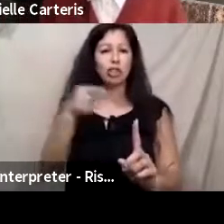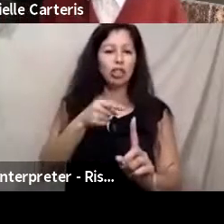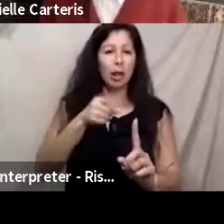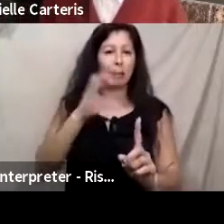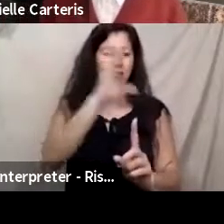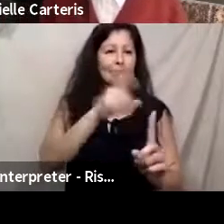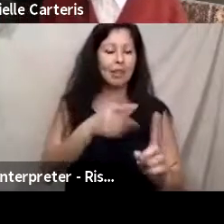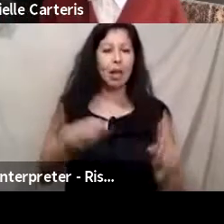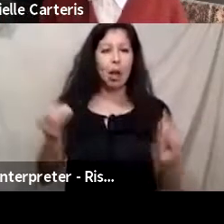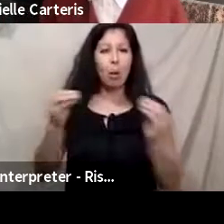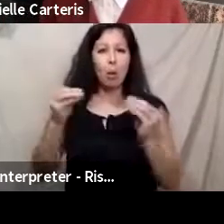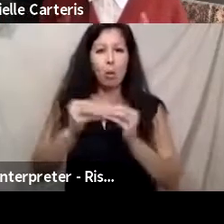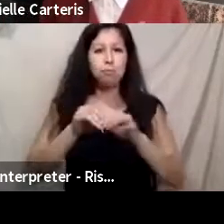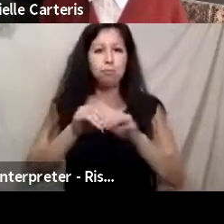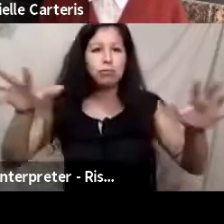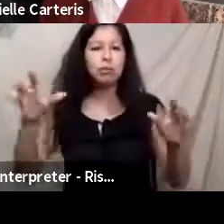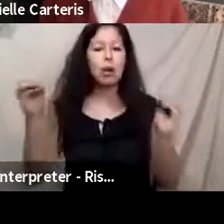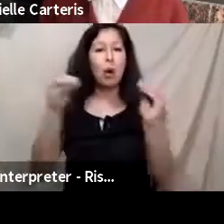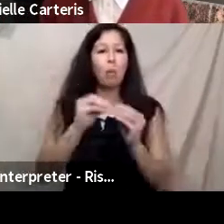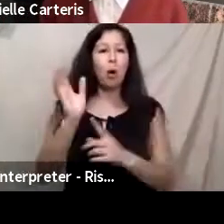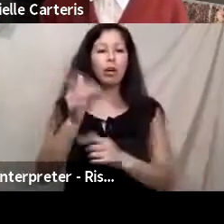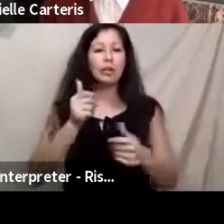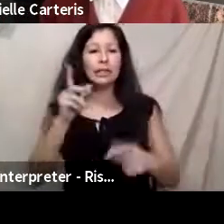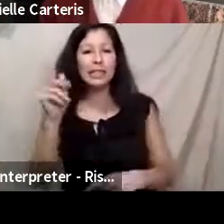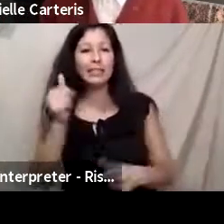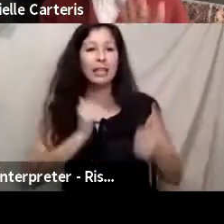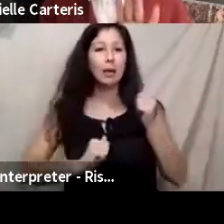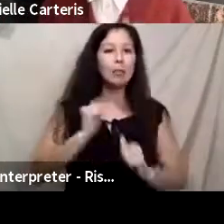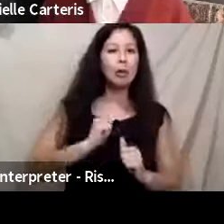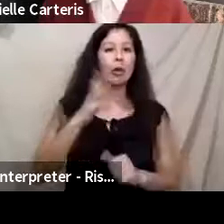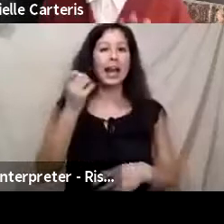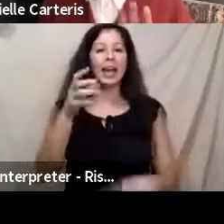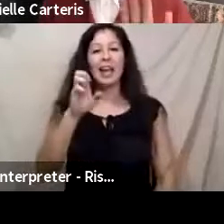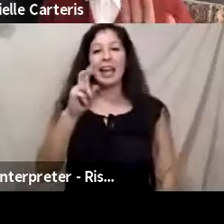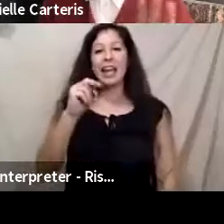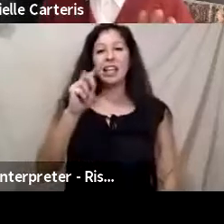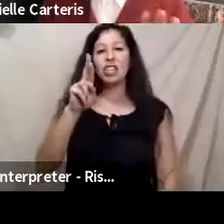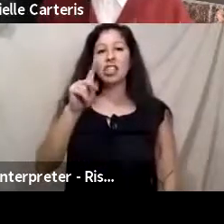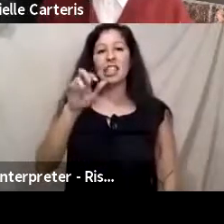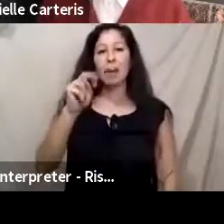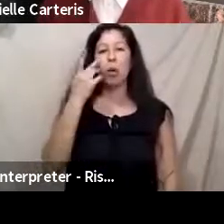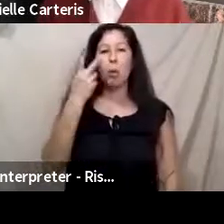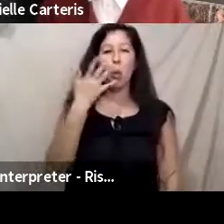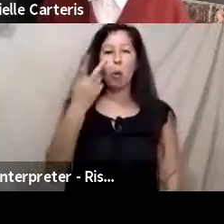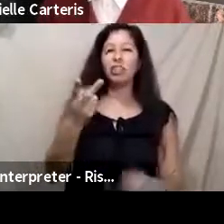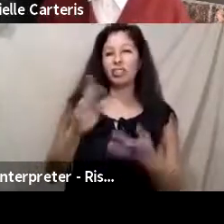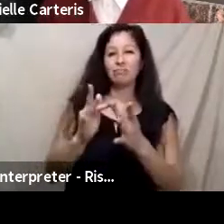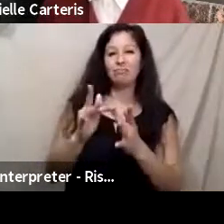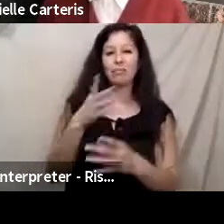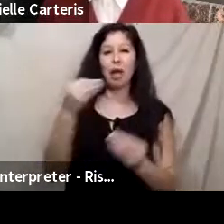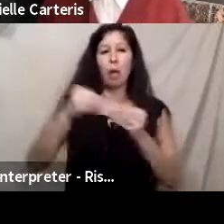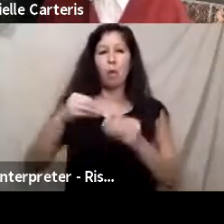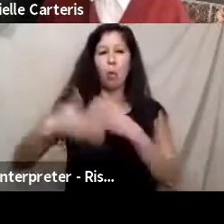of movies, television, and mobile entertainment platforms throughout the world. And while there are some progress, there's actually a lot